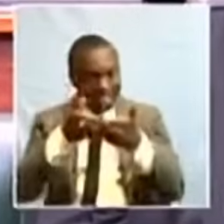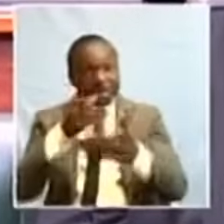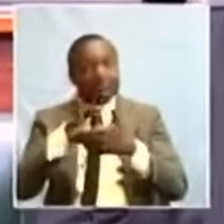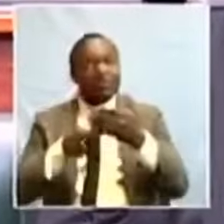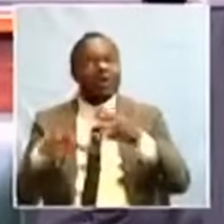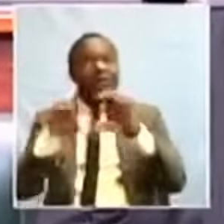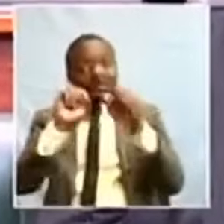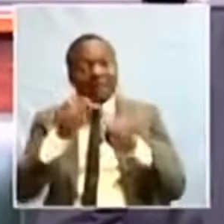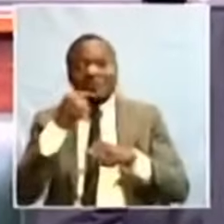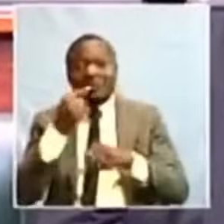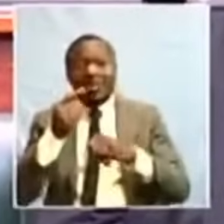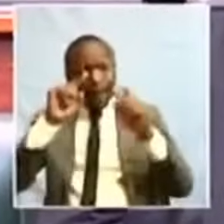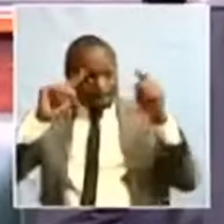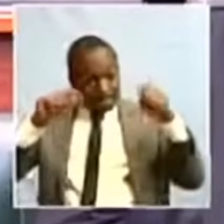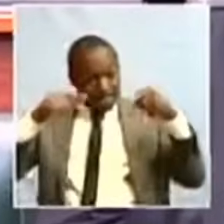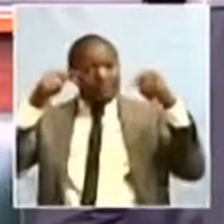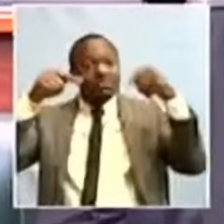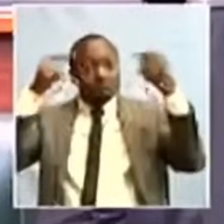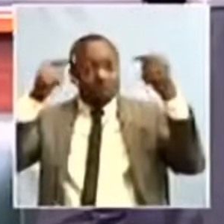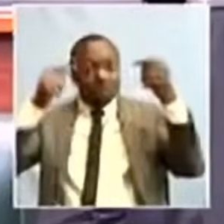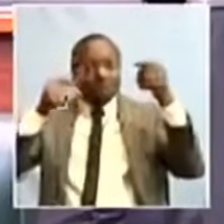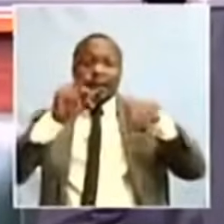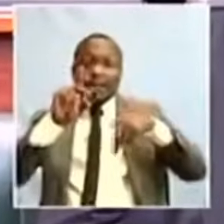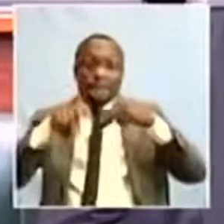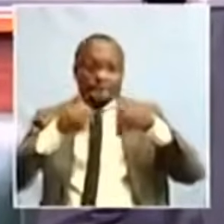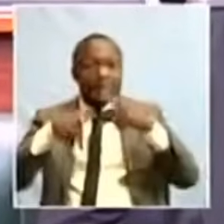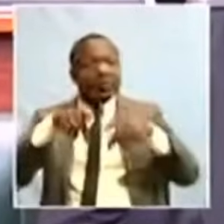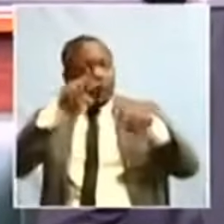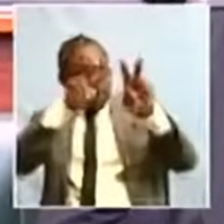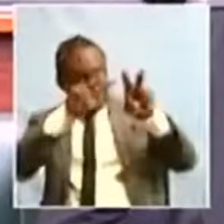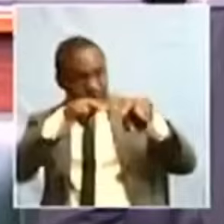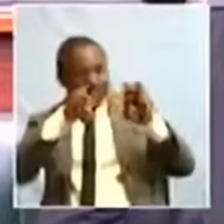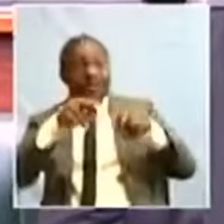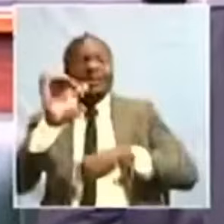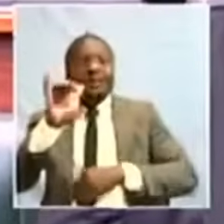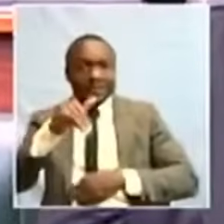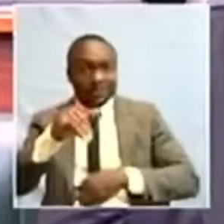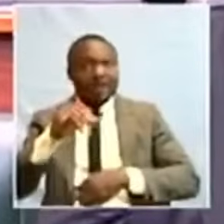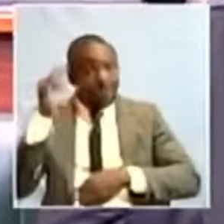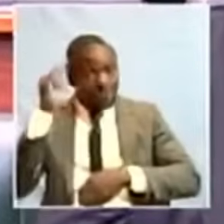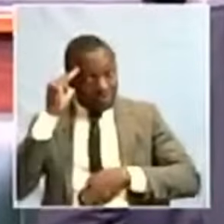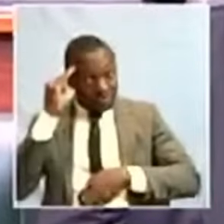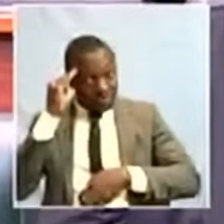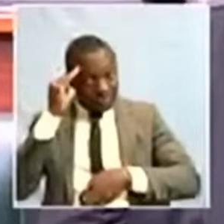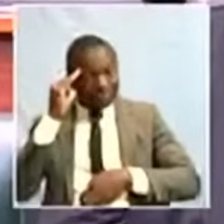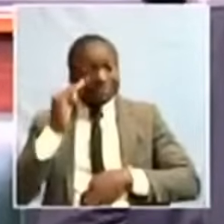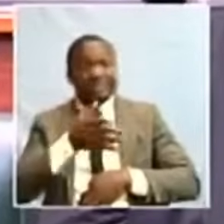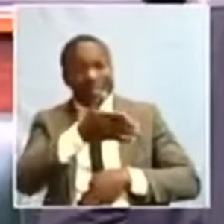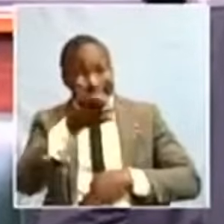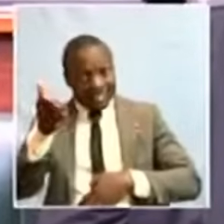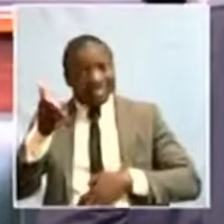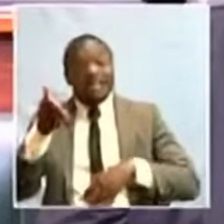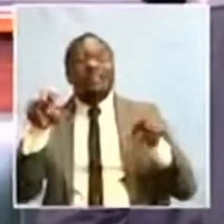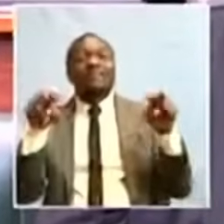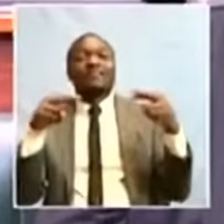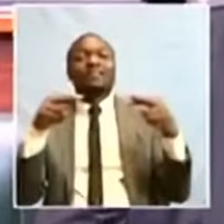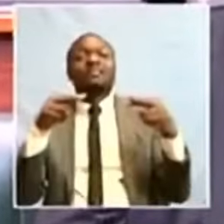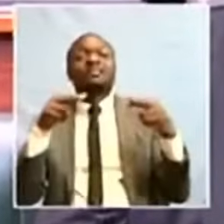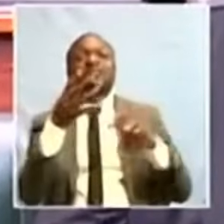can tell you the successes. And people are watching. Yes, we realize, madam, they are going through